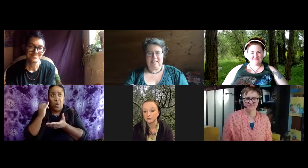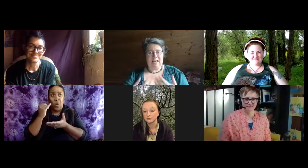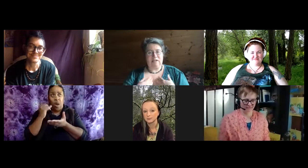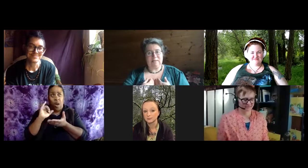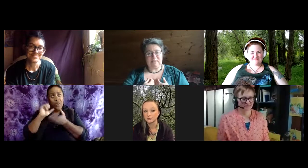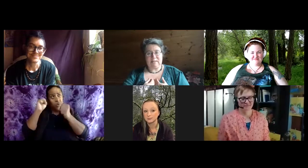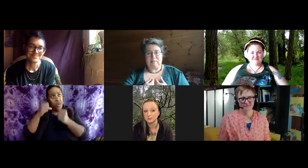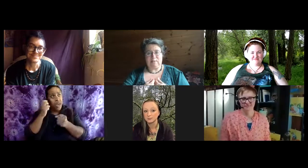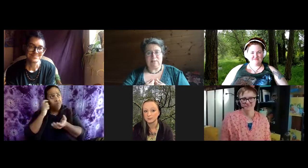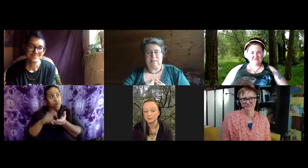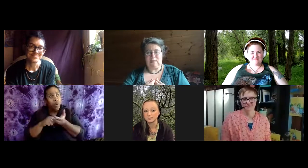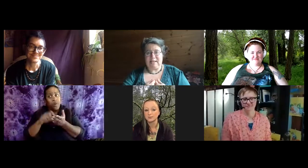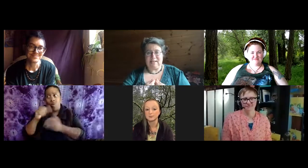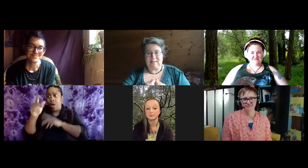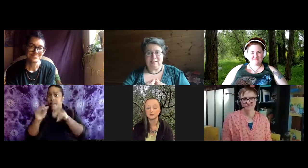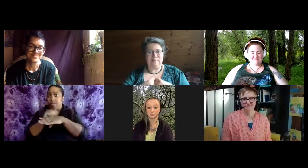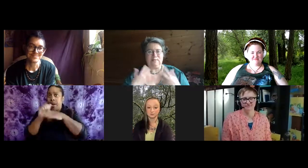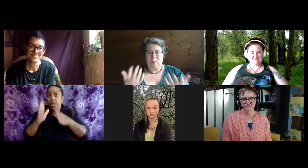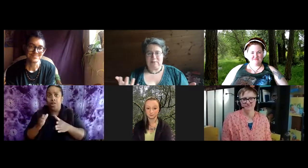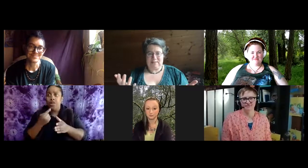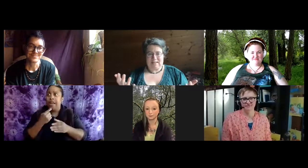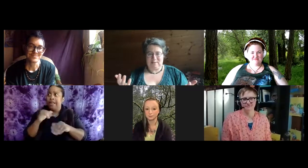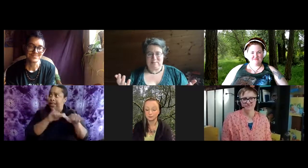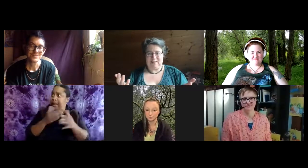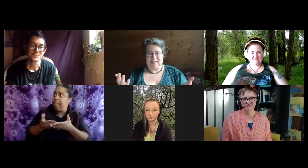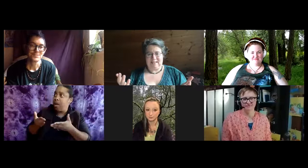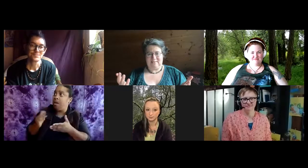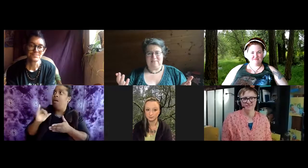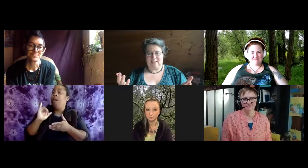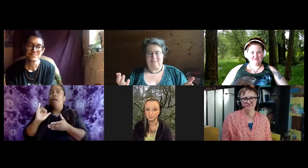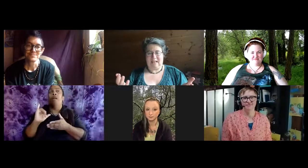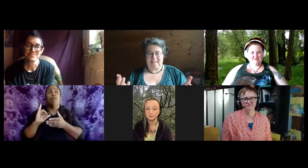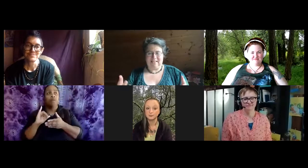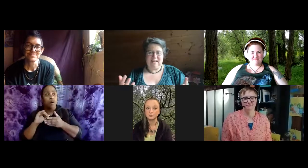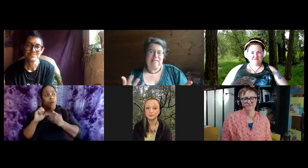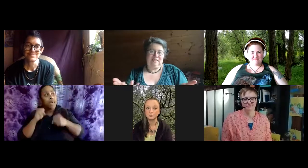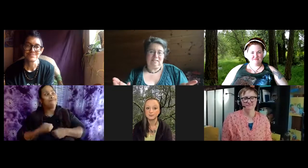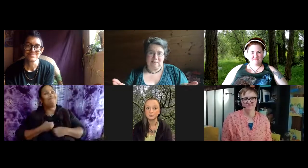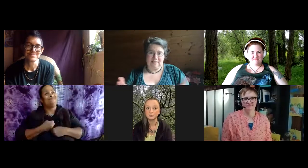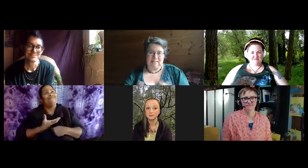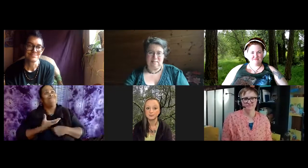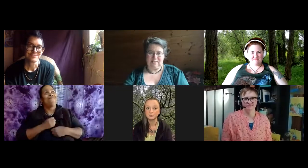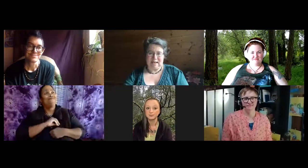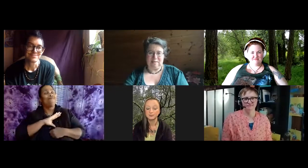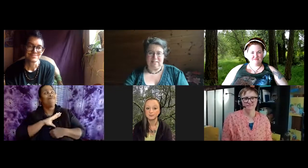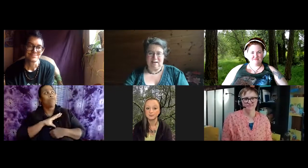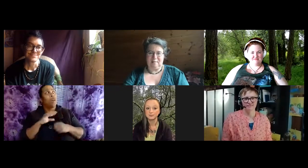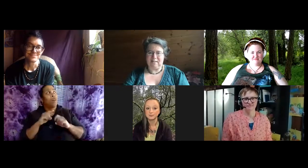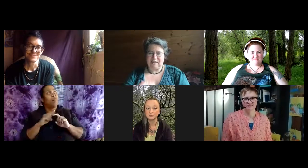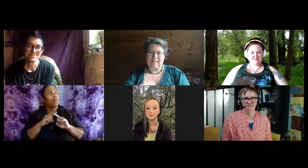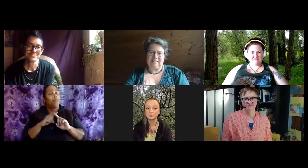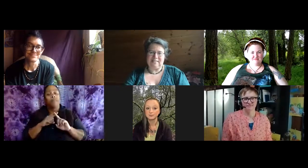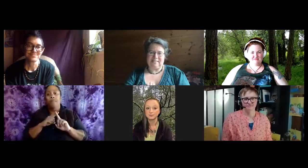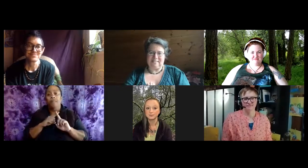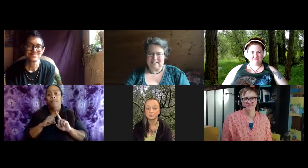say? And you may have something come through you that's unique and totally valuable and valid. It's just something that someone doesn't happen to share, but it's a